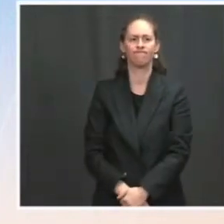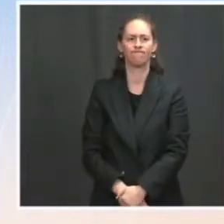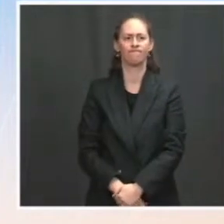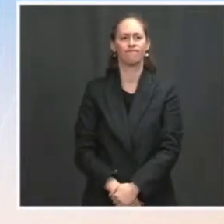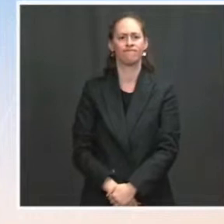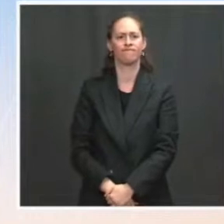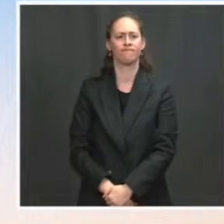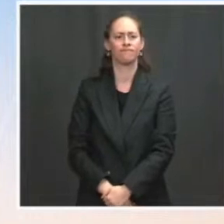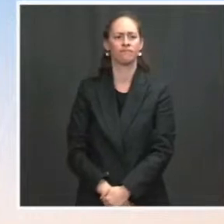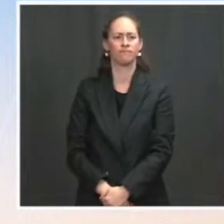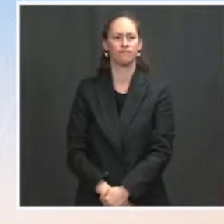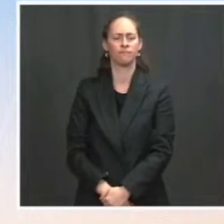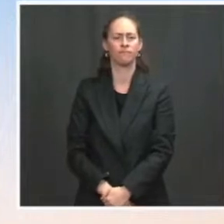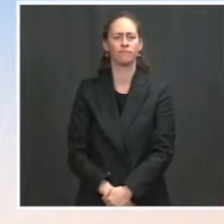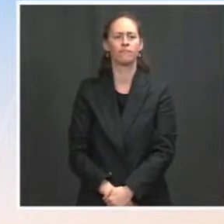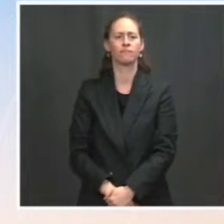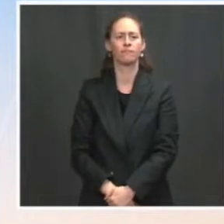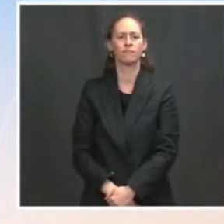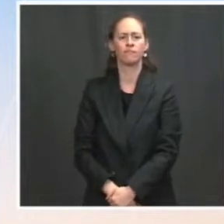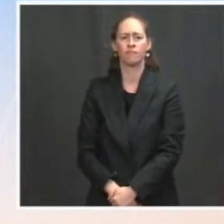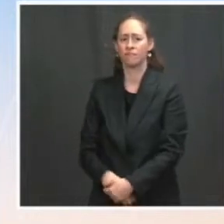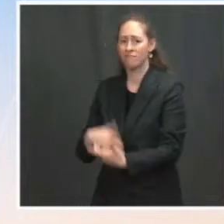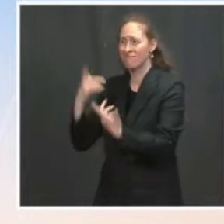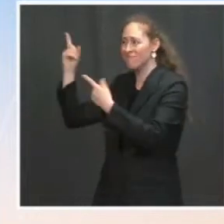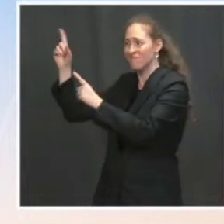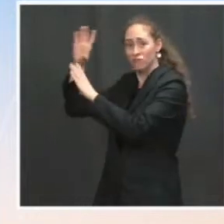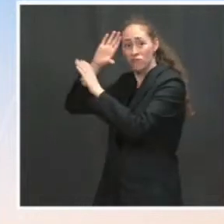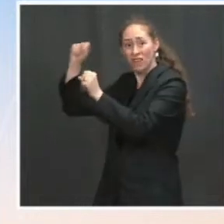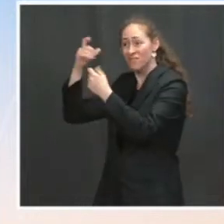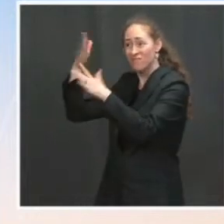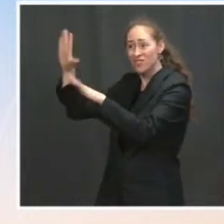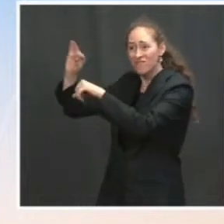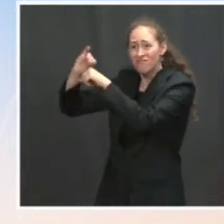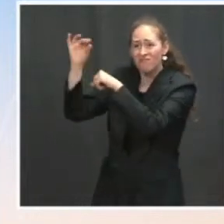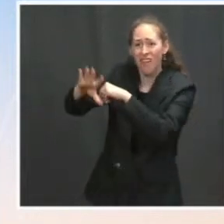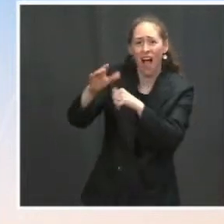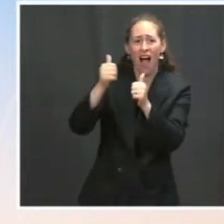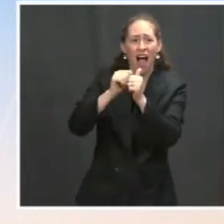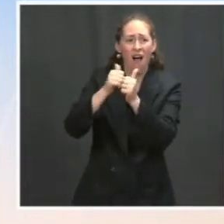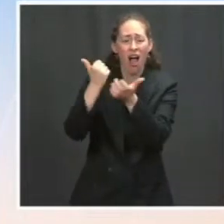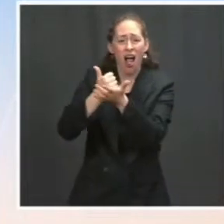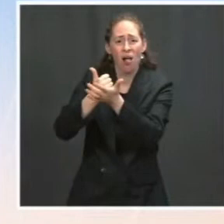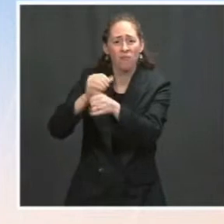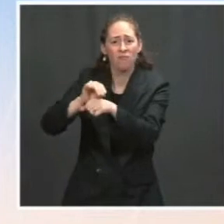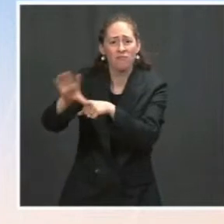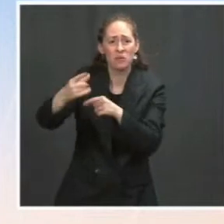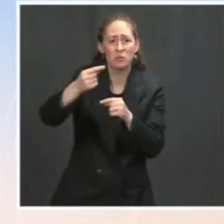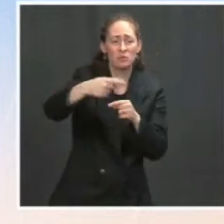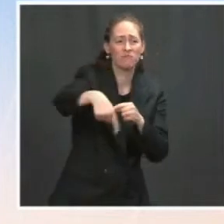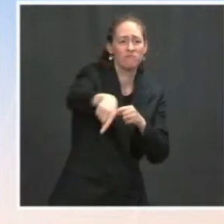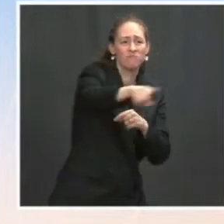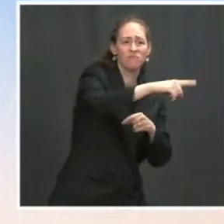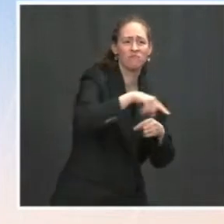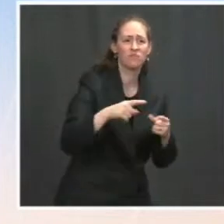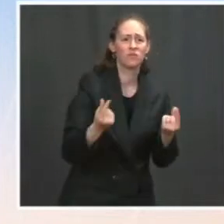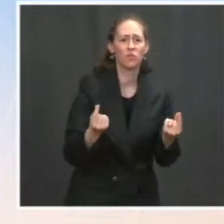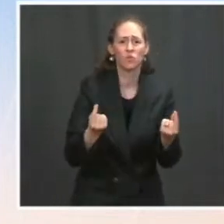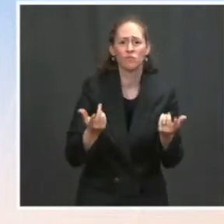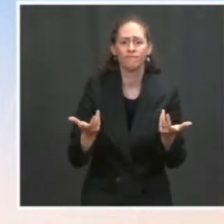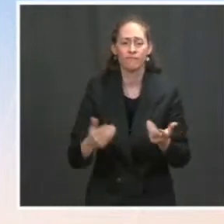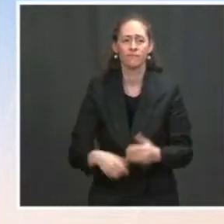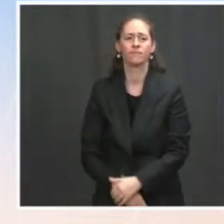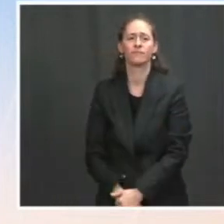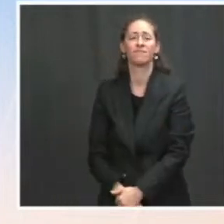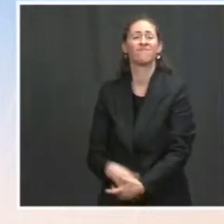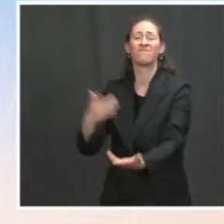whether or not to pay a ransom? So typically that is a private sector decision, and the administration has not offered further advice at this